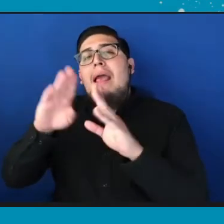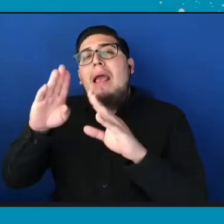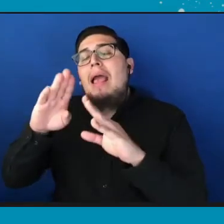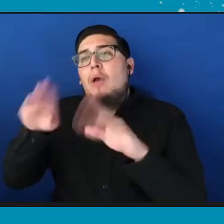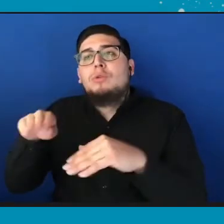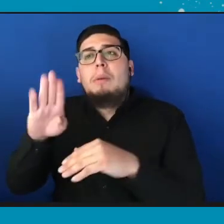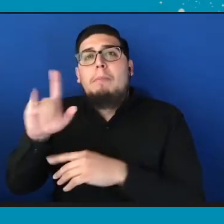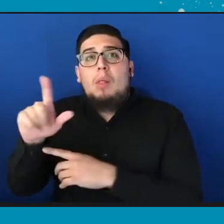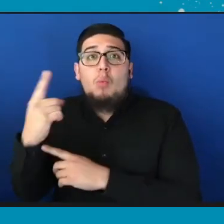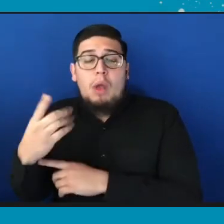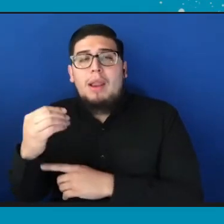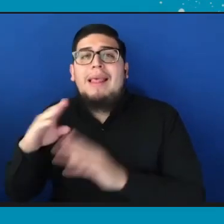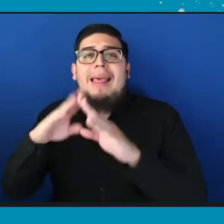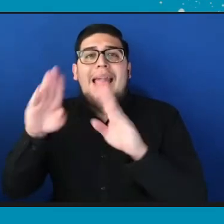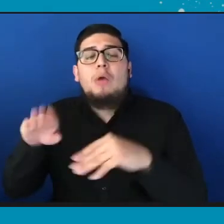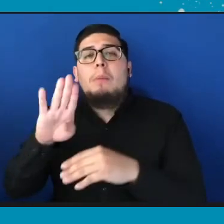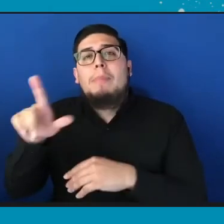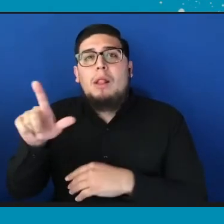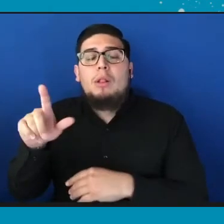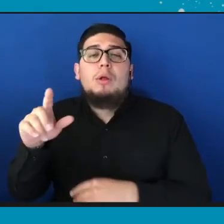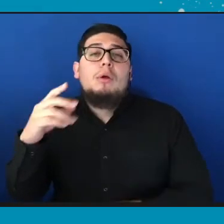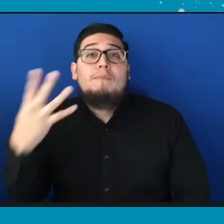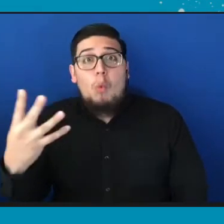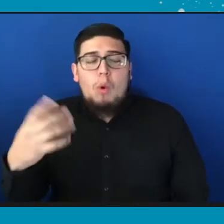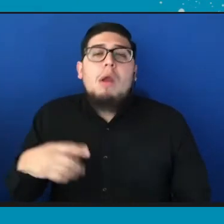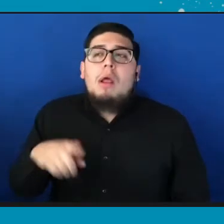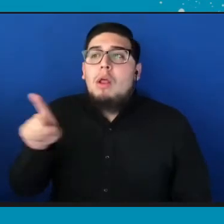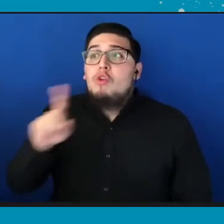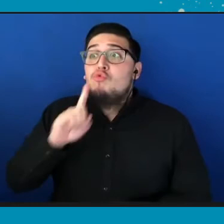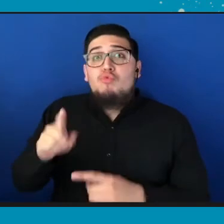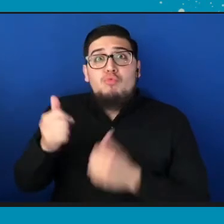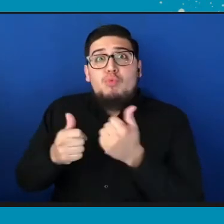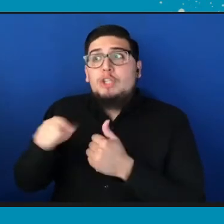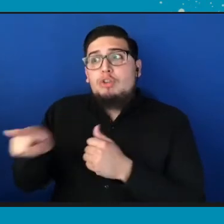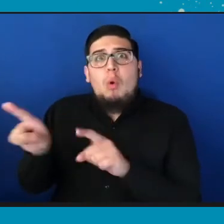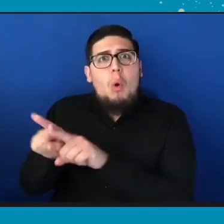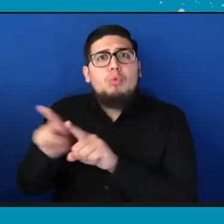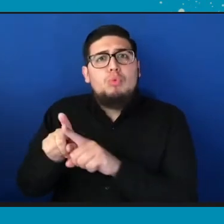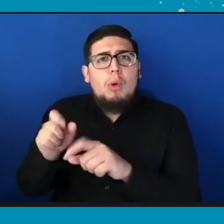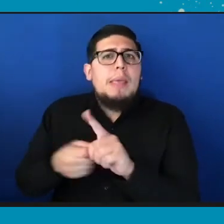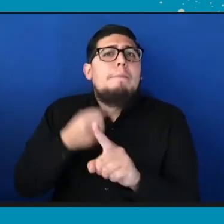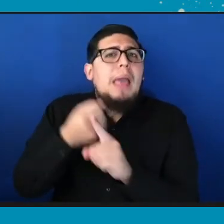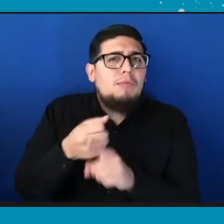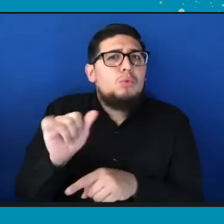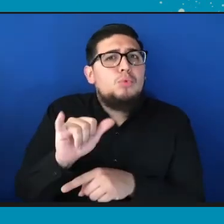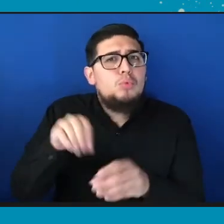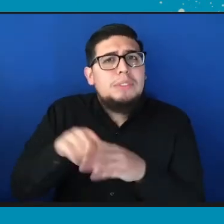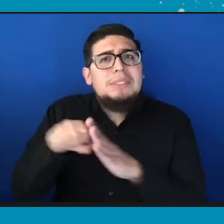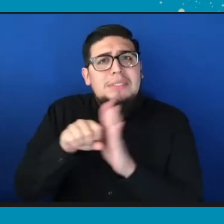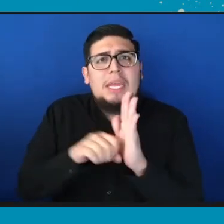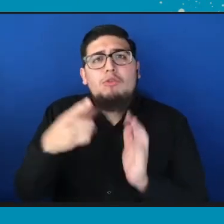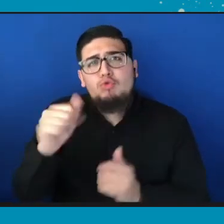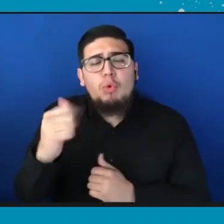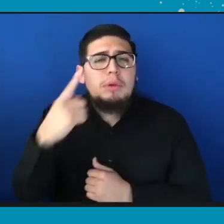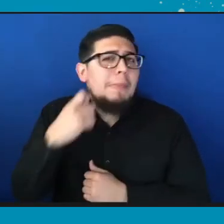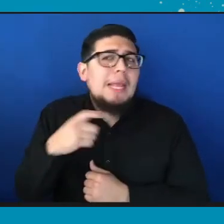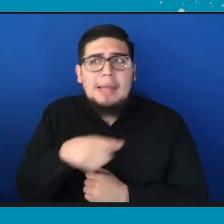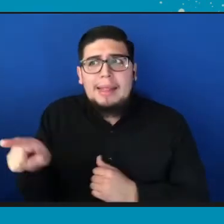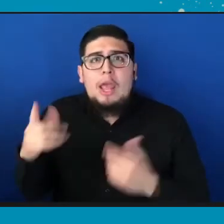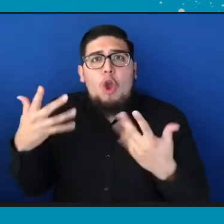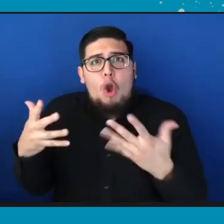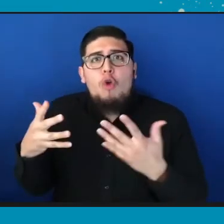which outside of the voting laws is also impactful in a state like Georgia because they have written